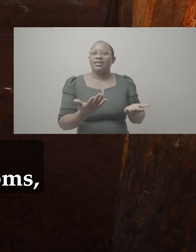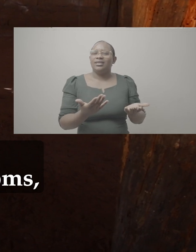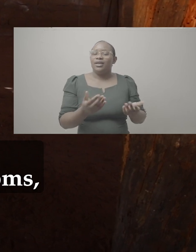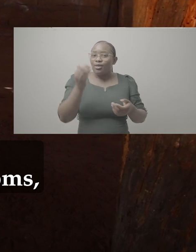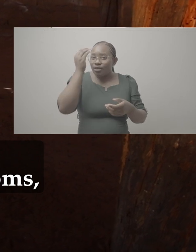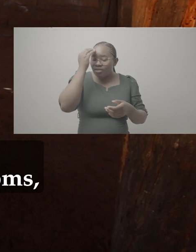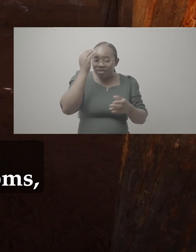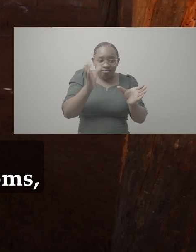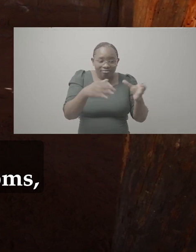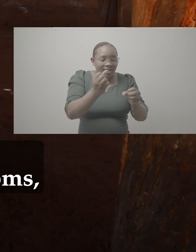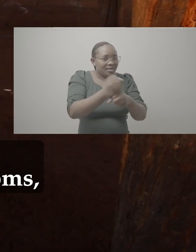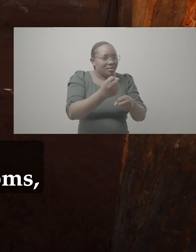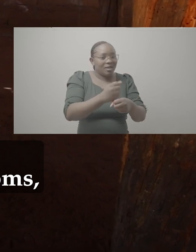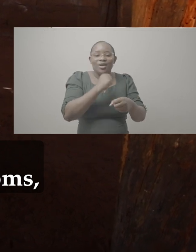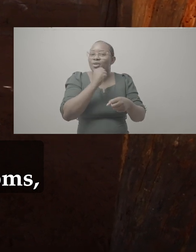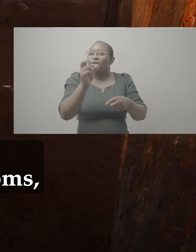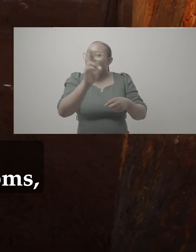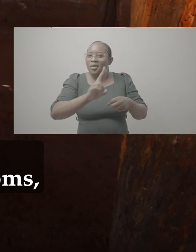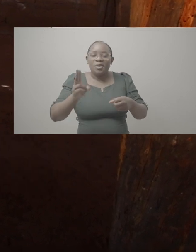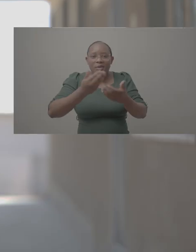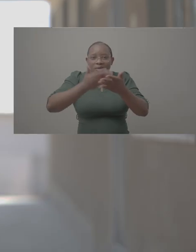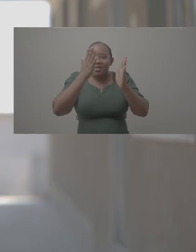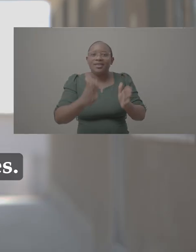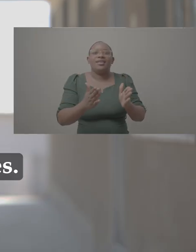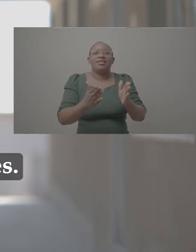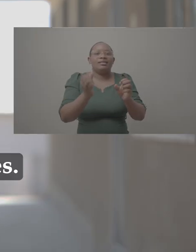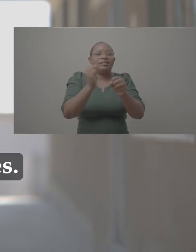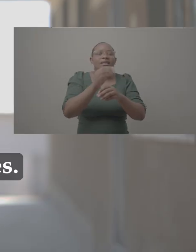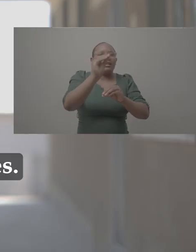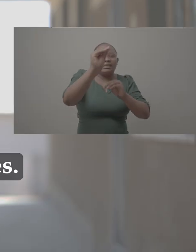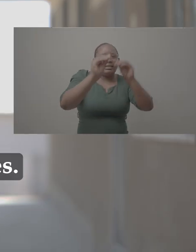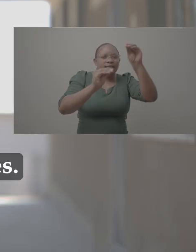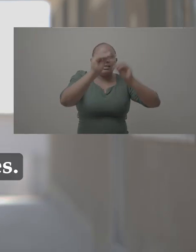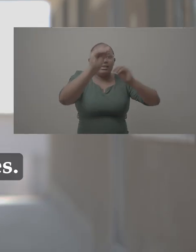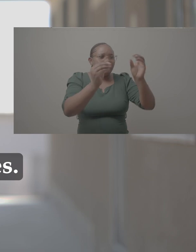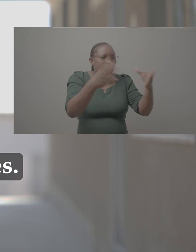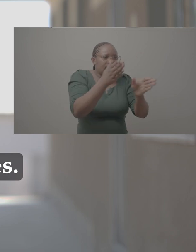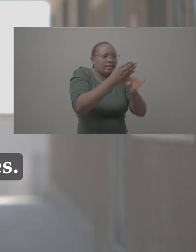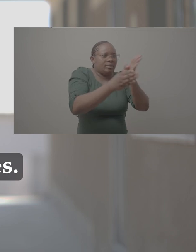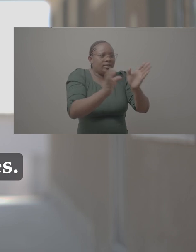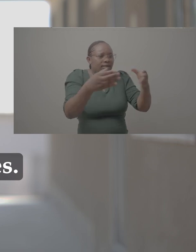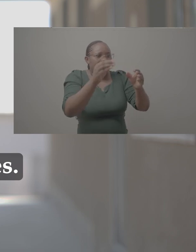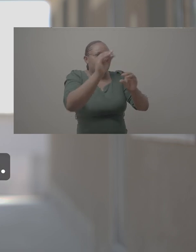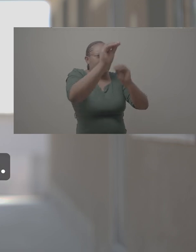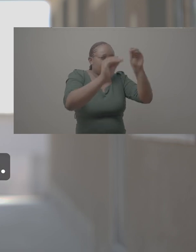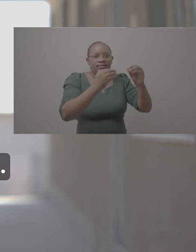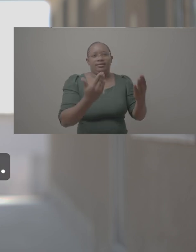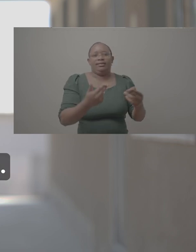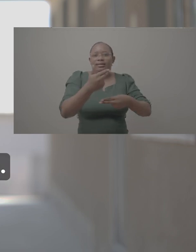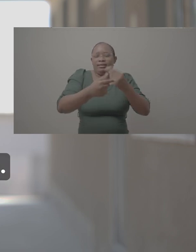of our classrooms, they were not designed to be classrooms. They were just modified to be